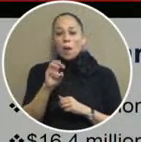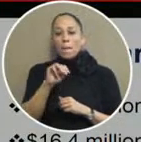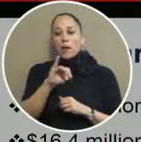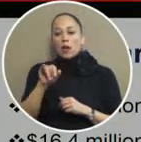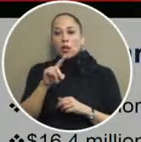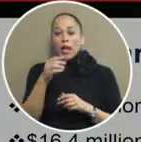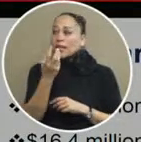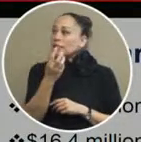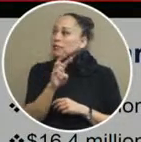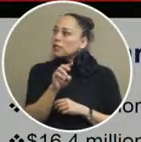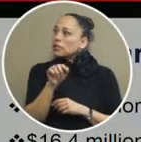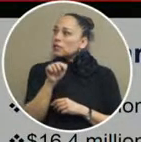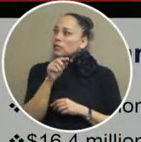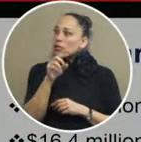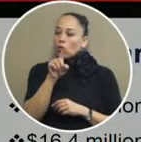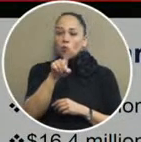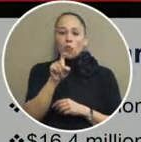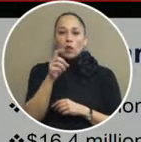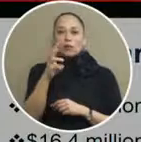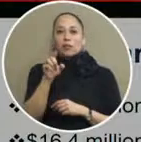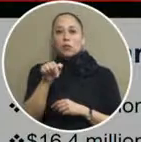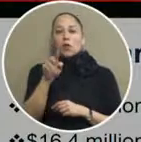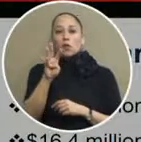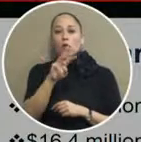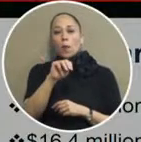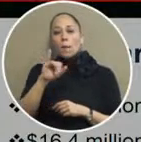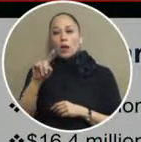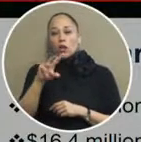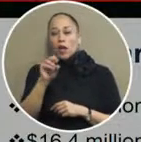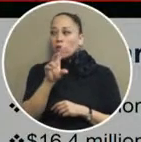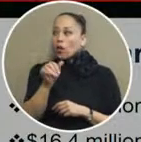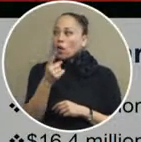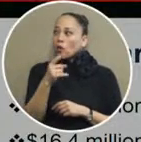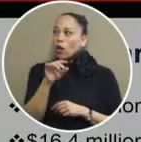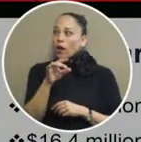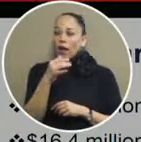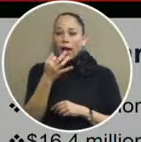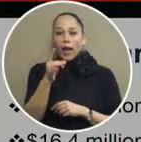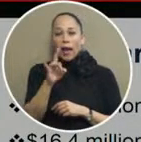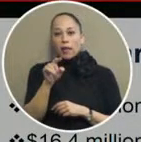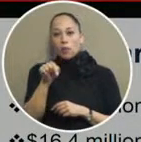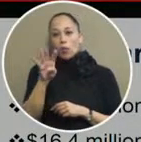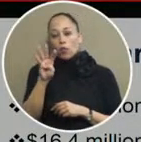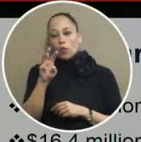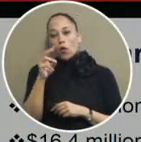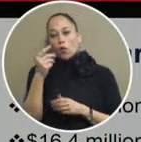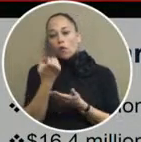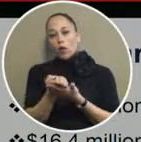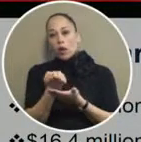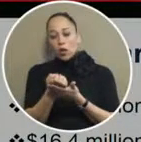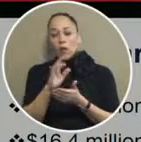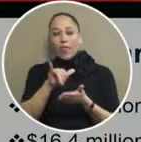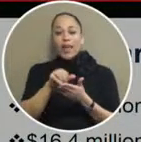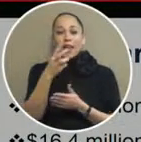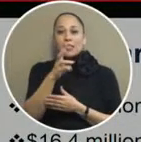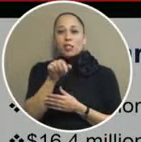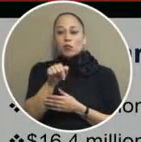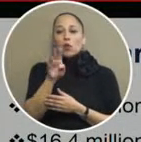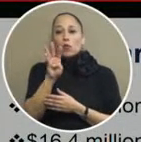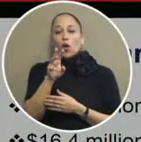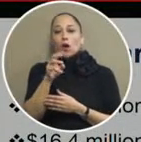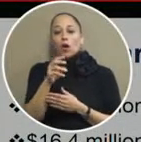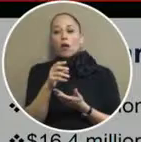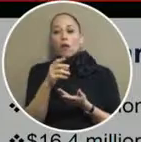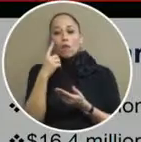$16.4 million for the community response, and then $18.4 million for the economic response. And just to point out again, that $16.4 million for the